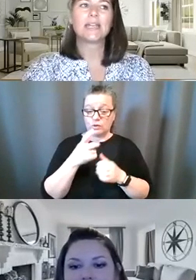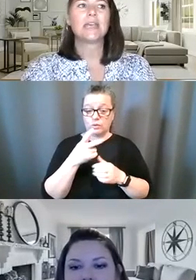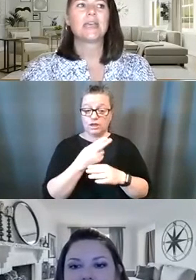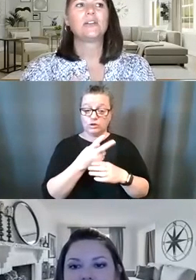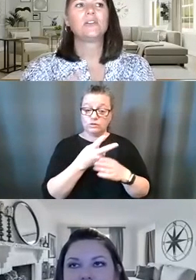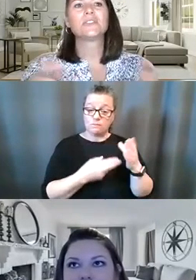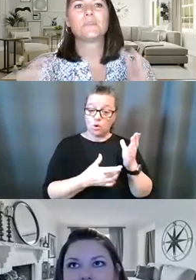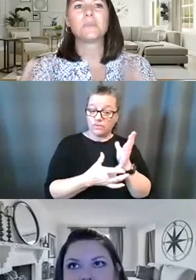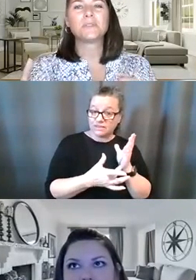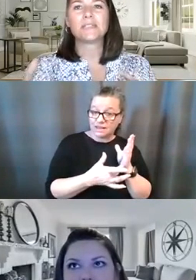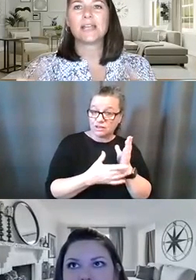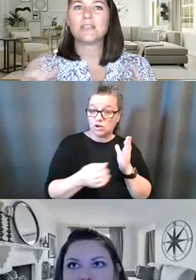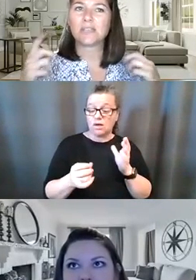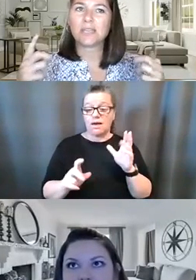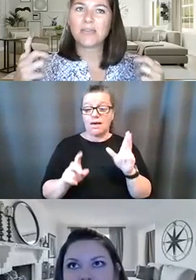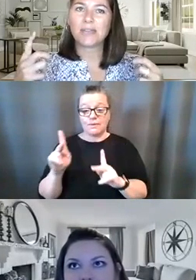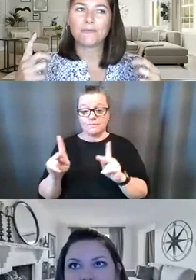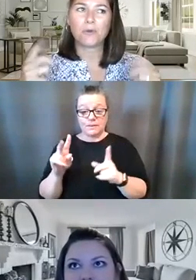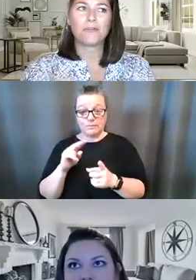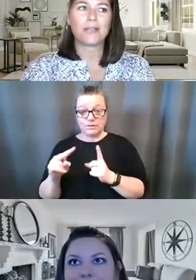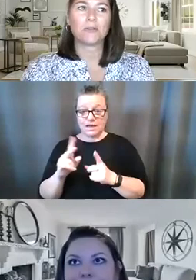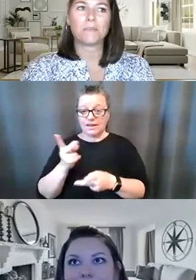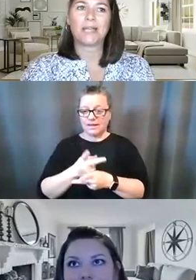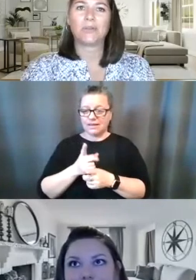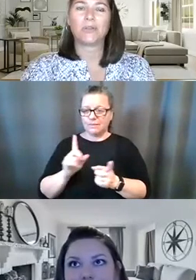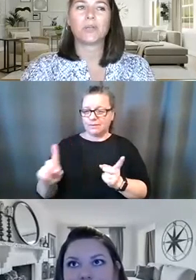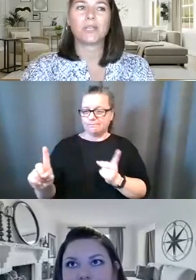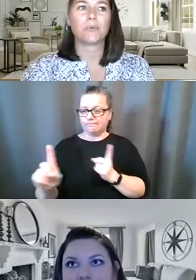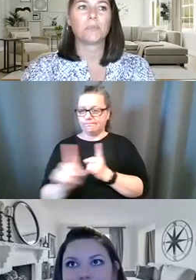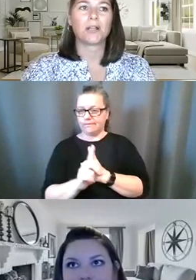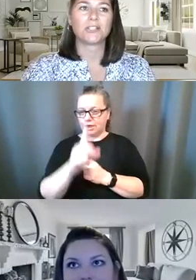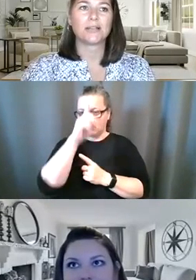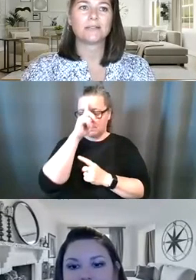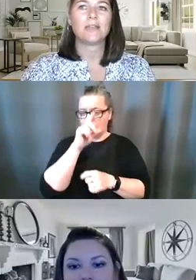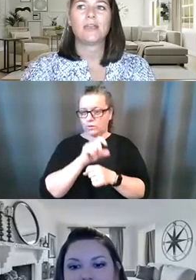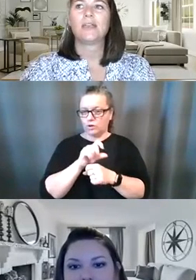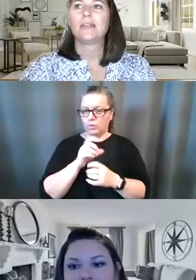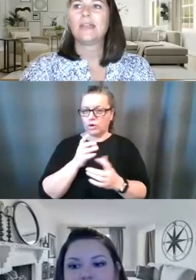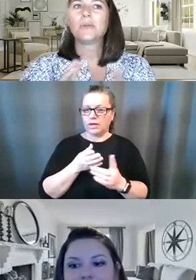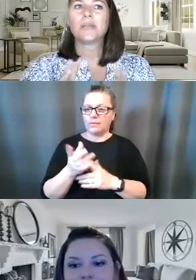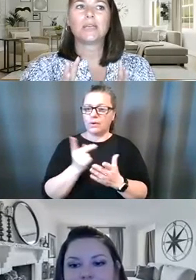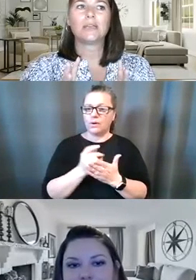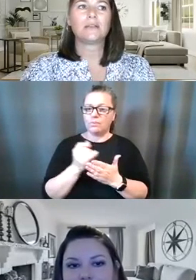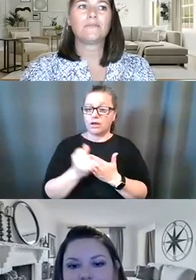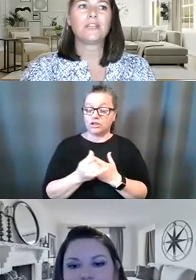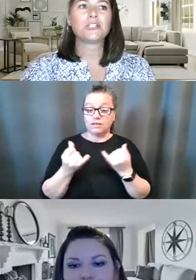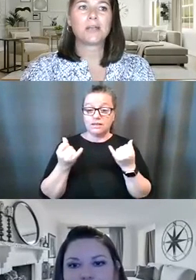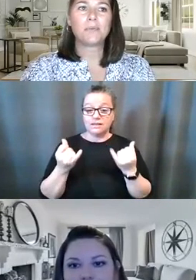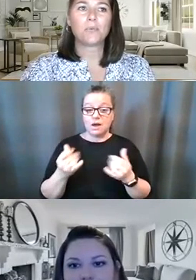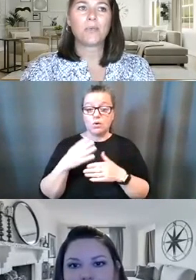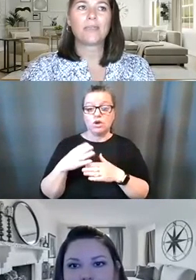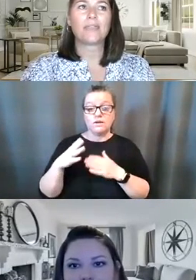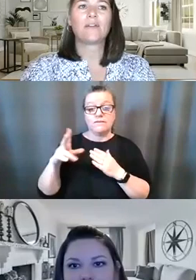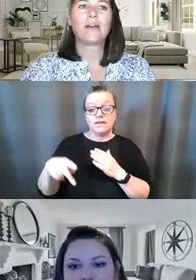side and also the people side. You can keep that at the forefront in your mind when you're working through a project. Now we're going to finish